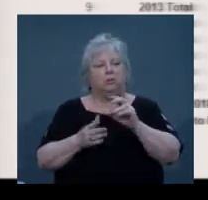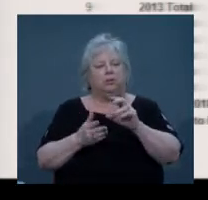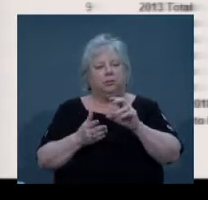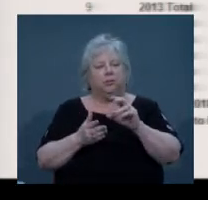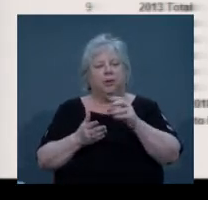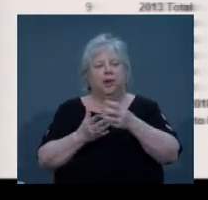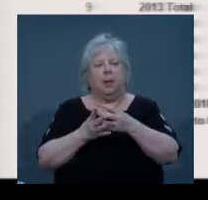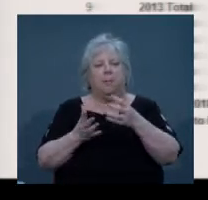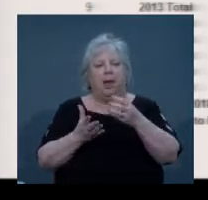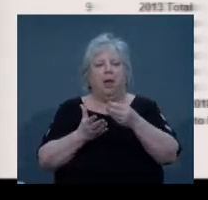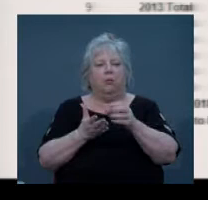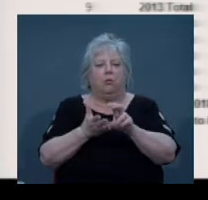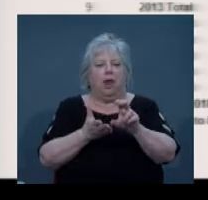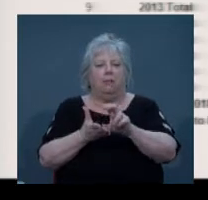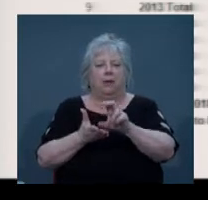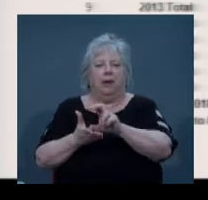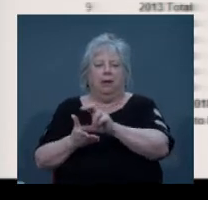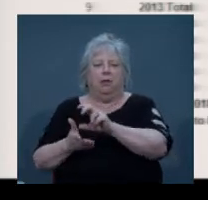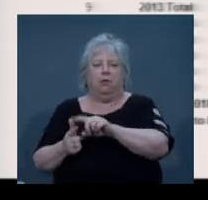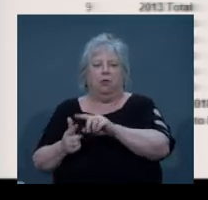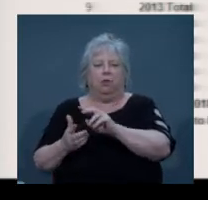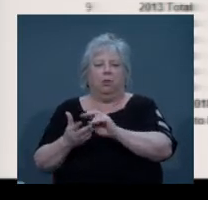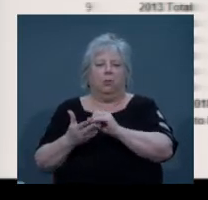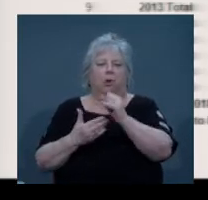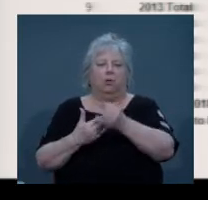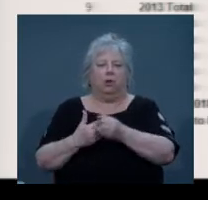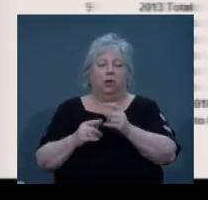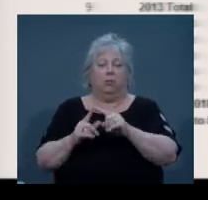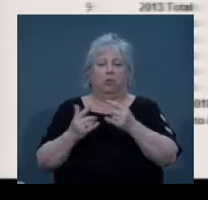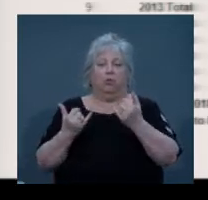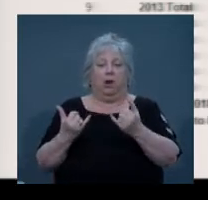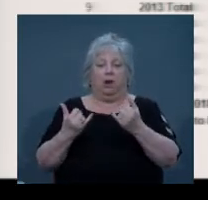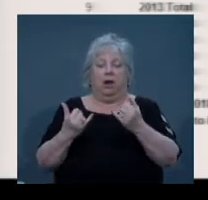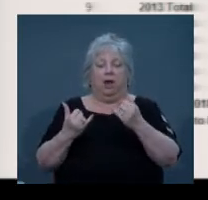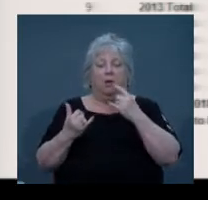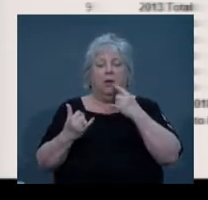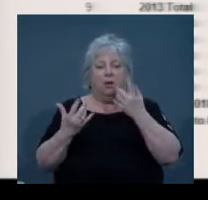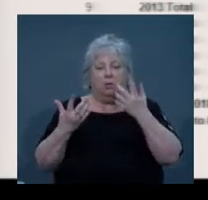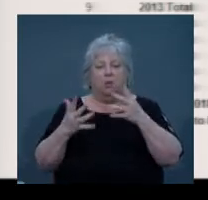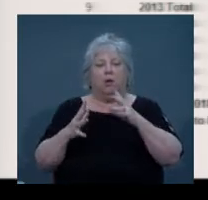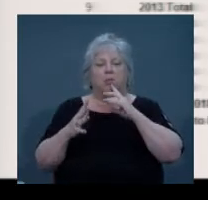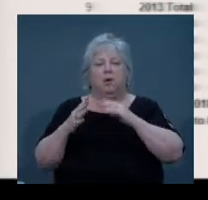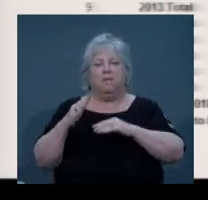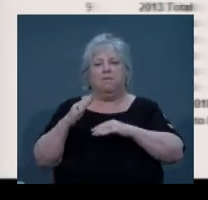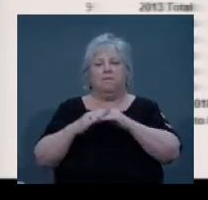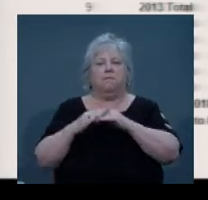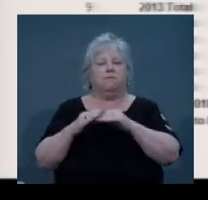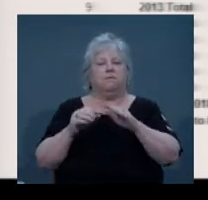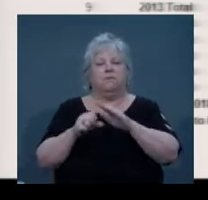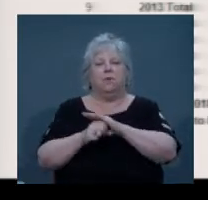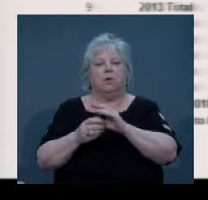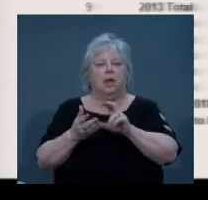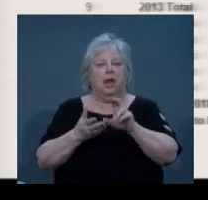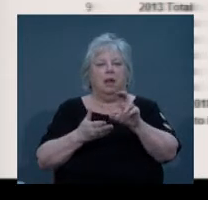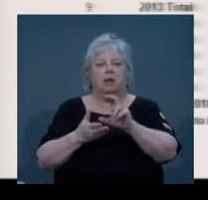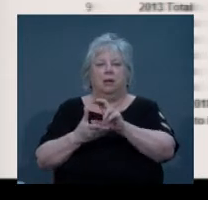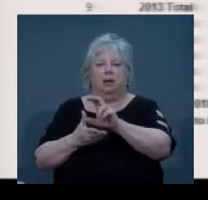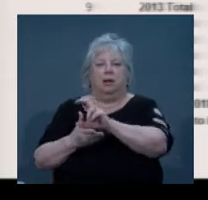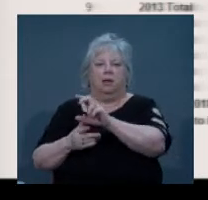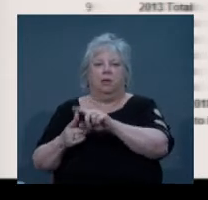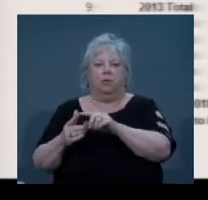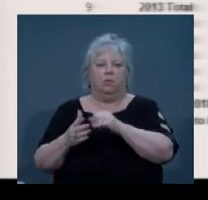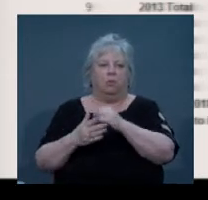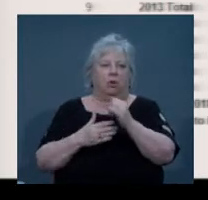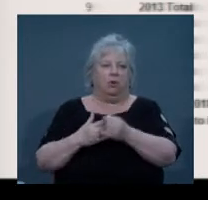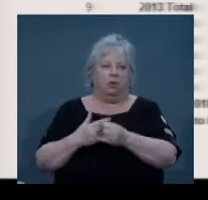allocated to the projects. But for now, this has been fully allocated to the outstanding projects.